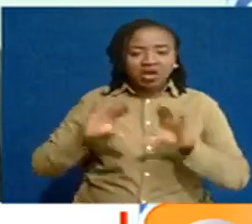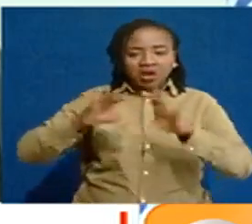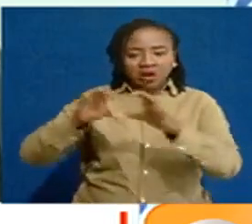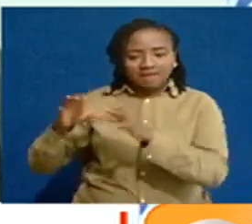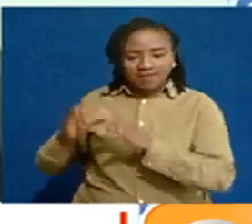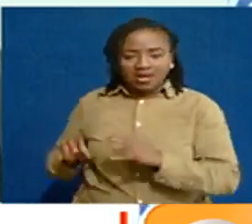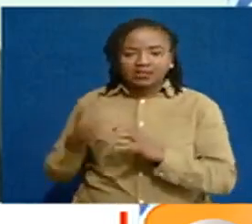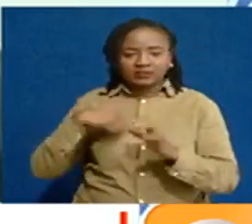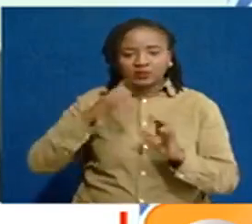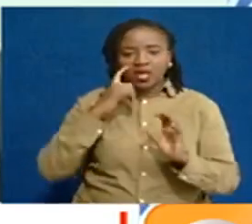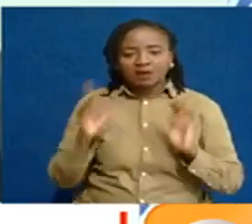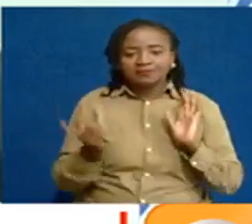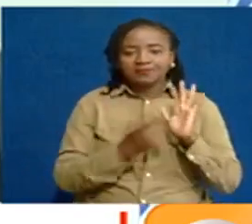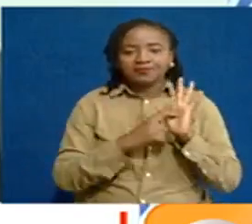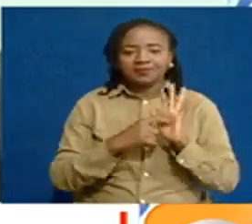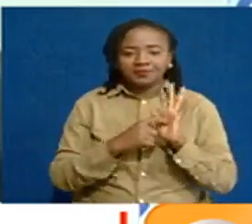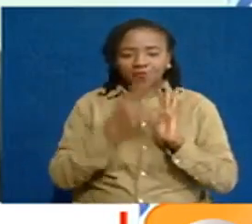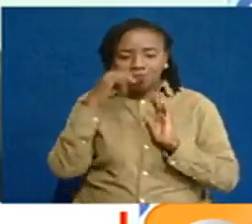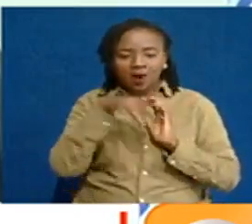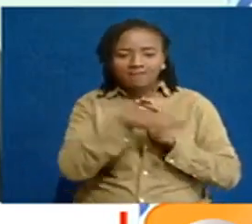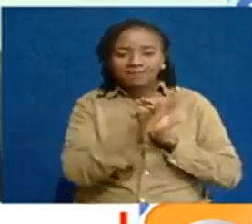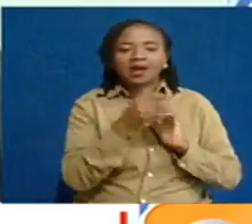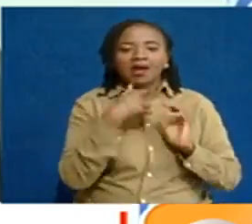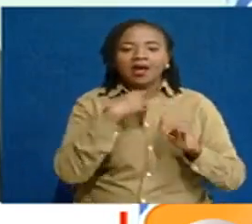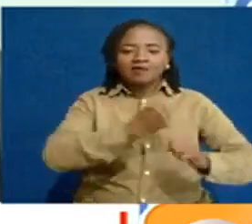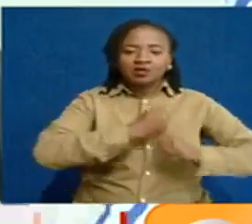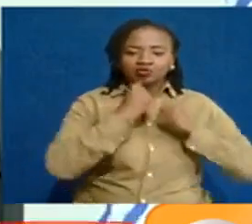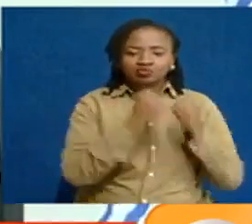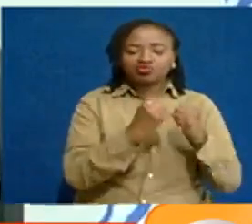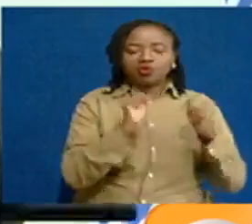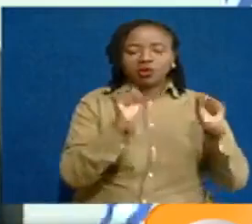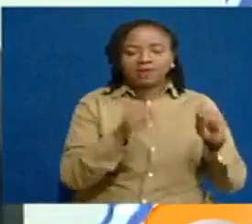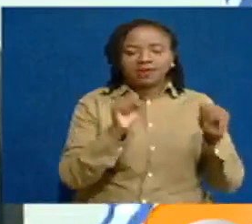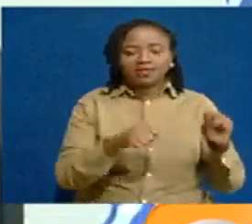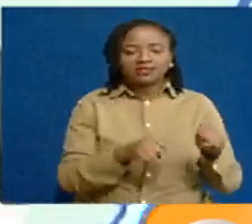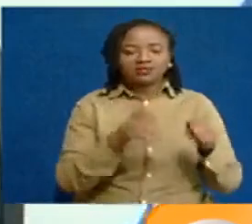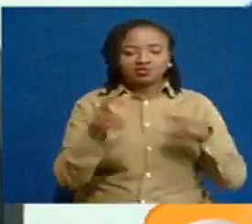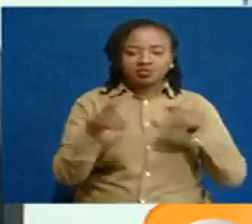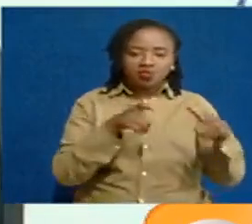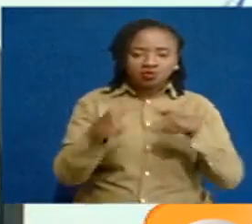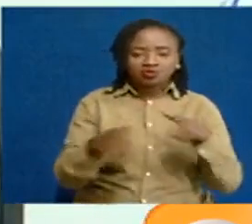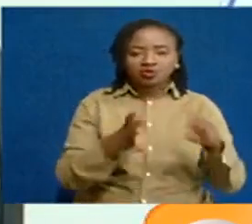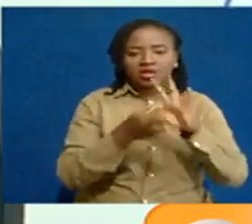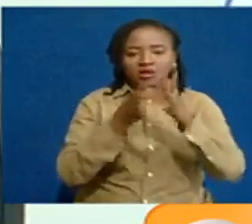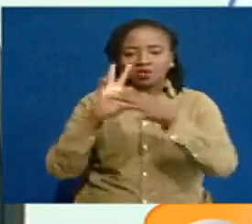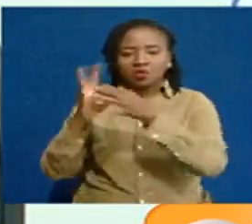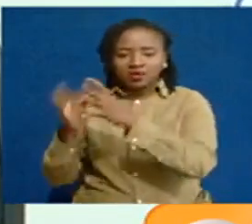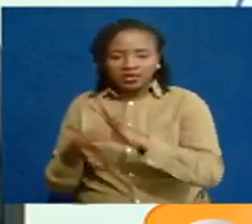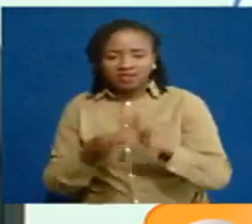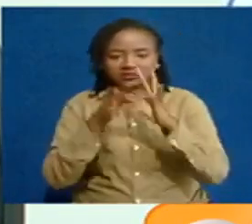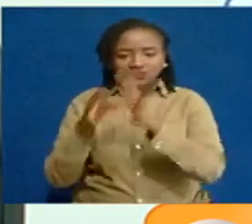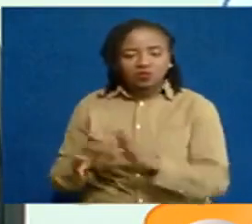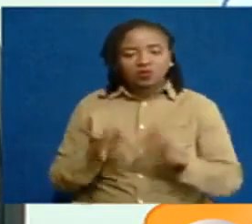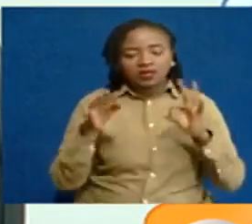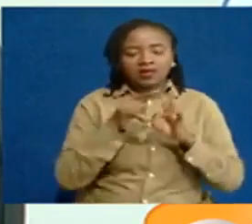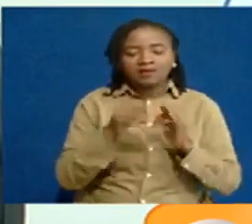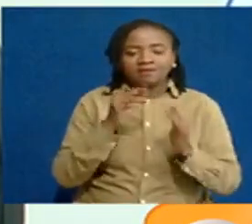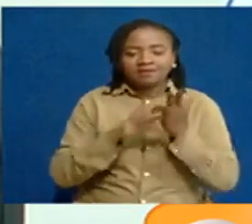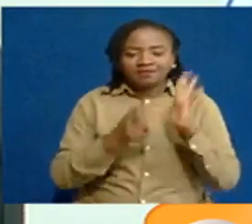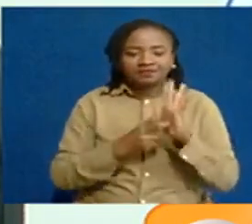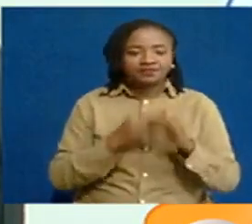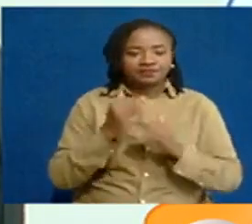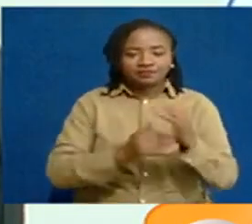was identified owing to its strong capacity to manage and coordinate the project effectively. Safaricom